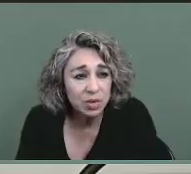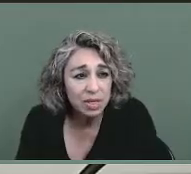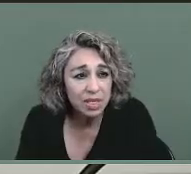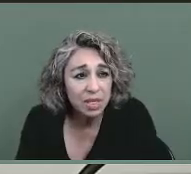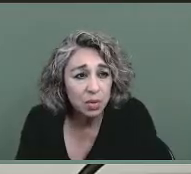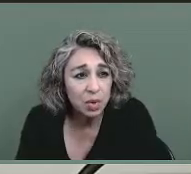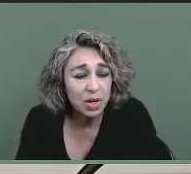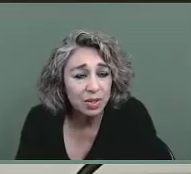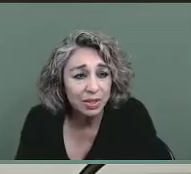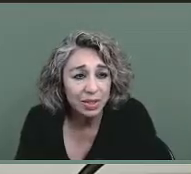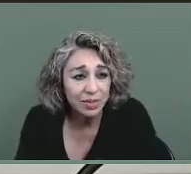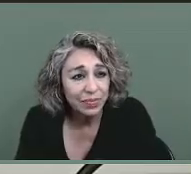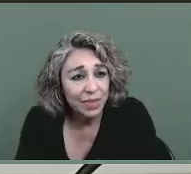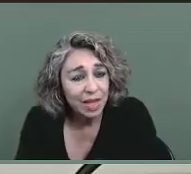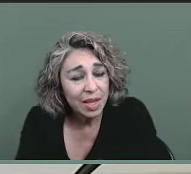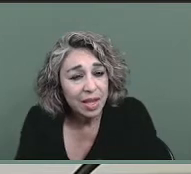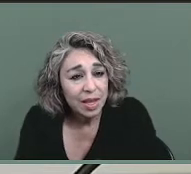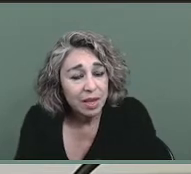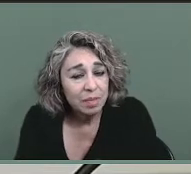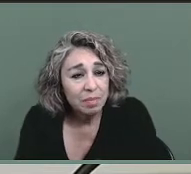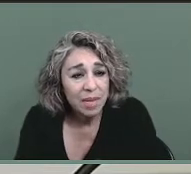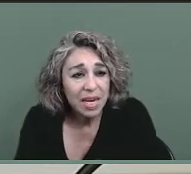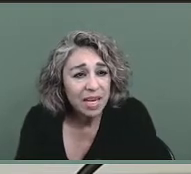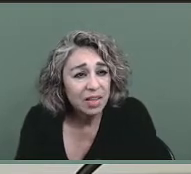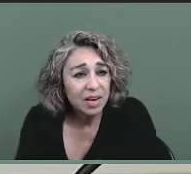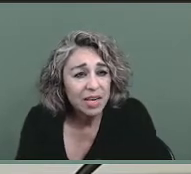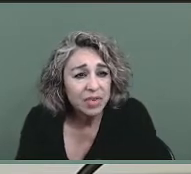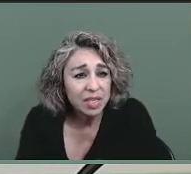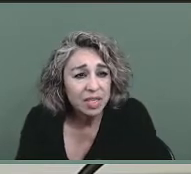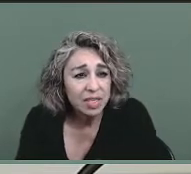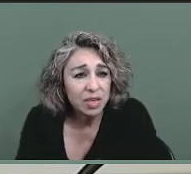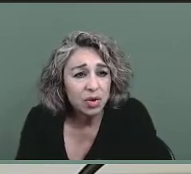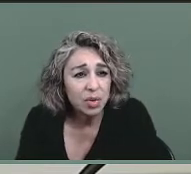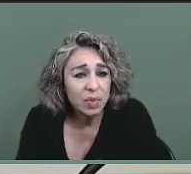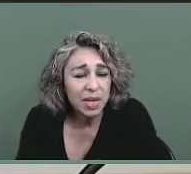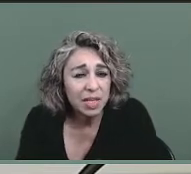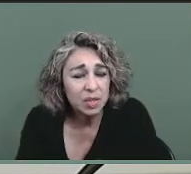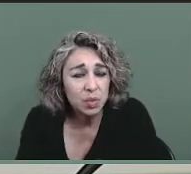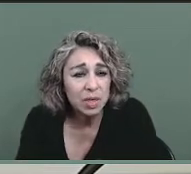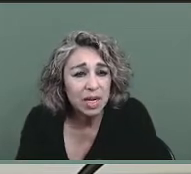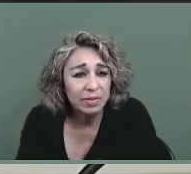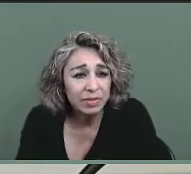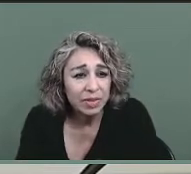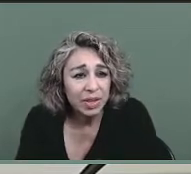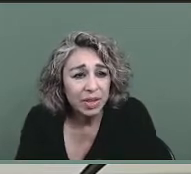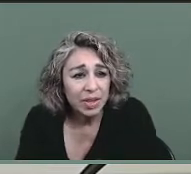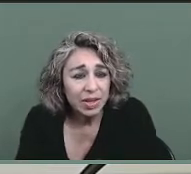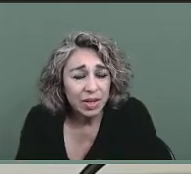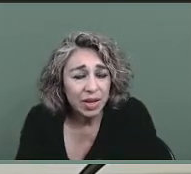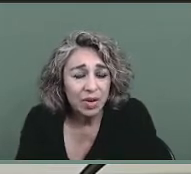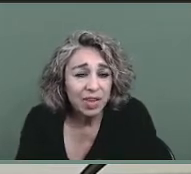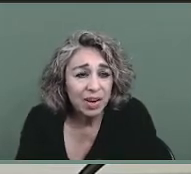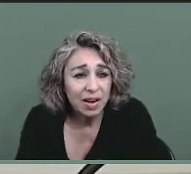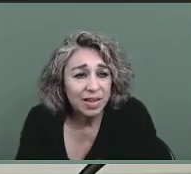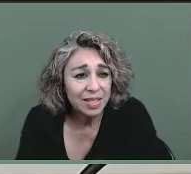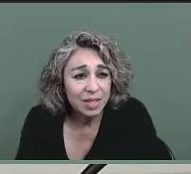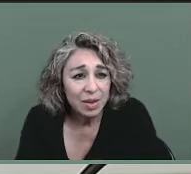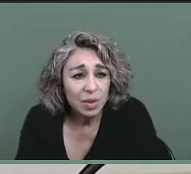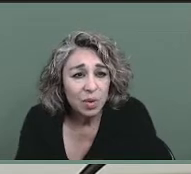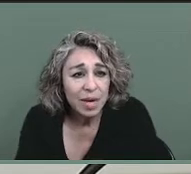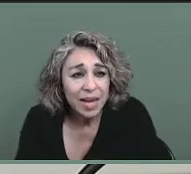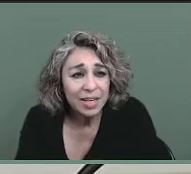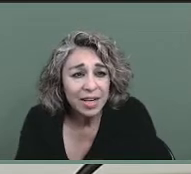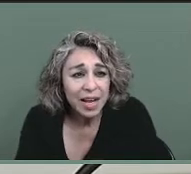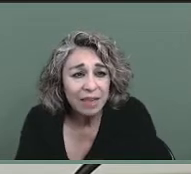resources in the world many of the countries Europeans would love they are the continent